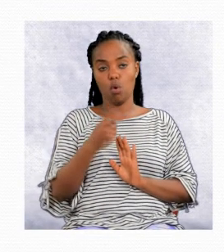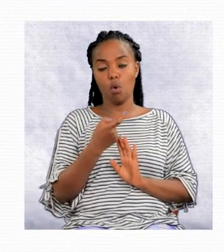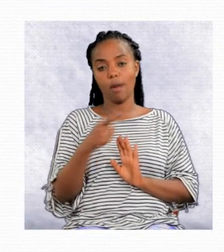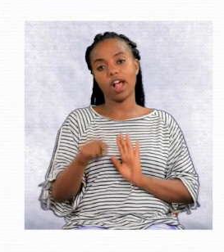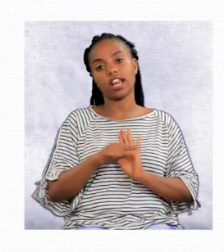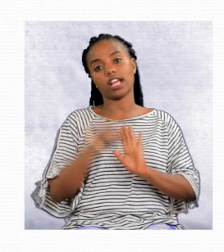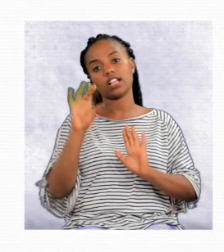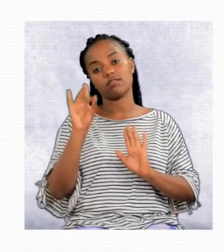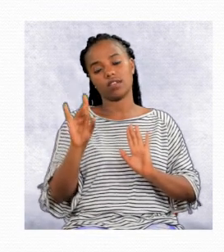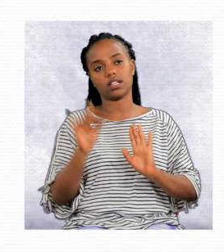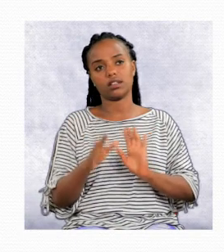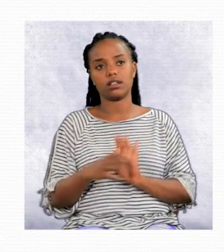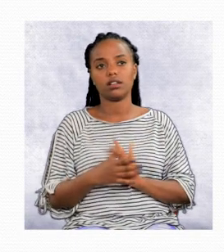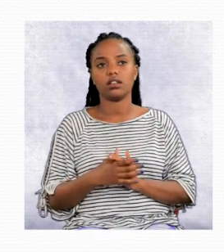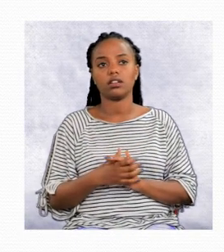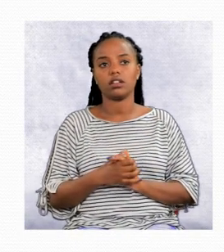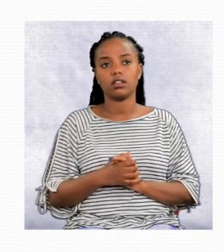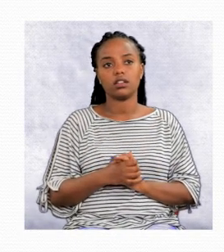negative 8.